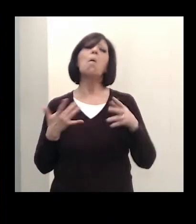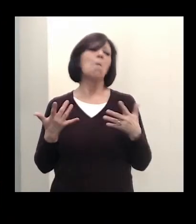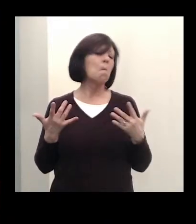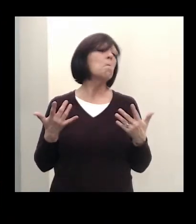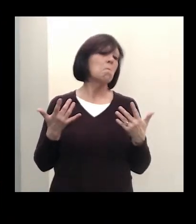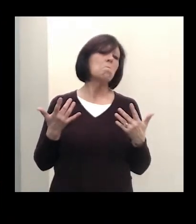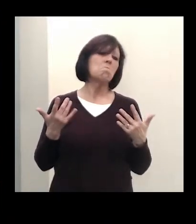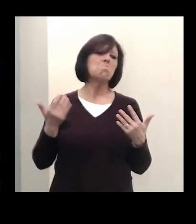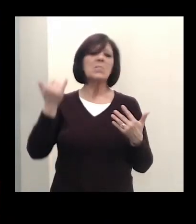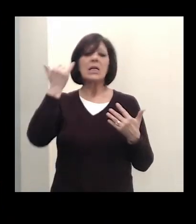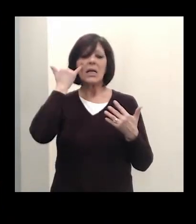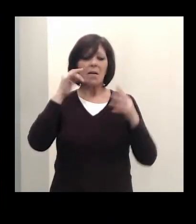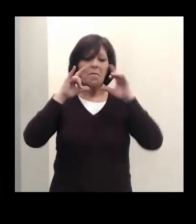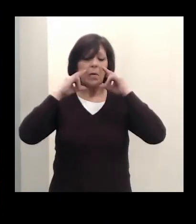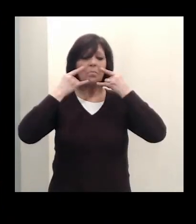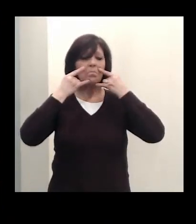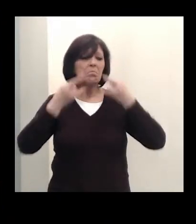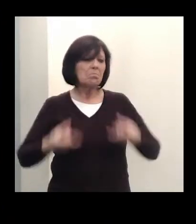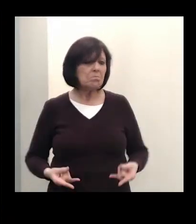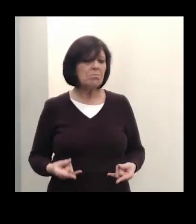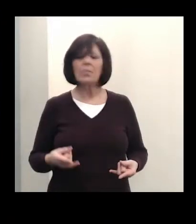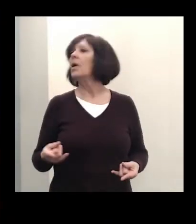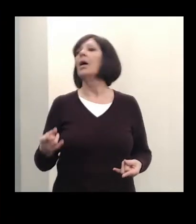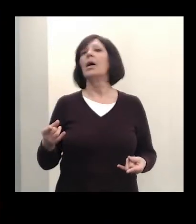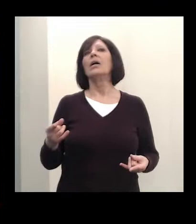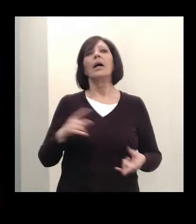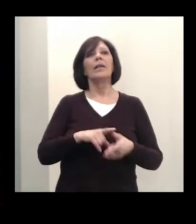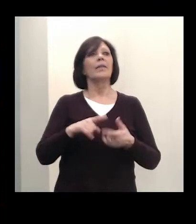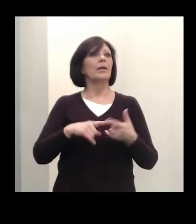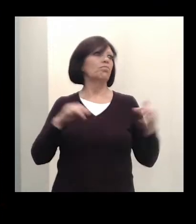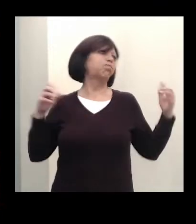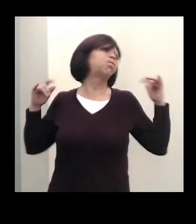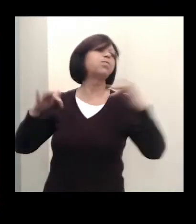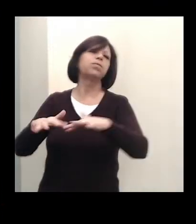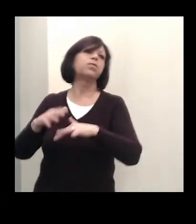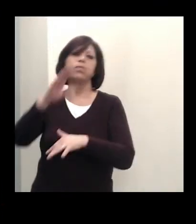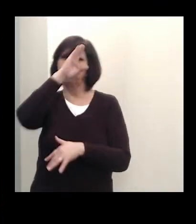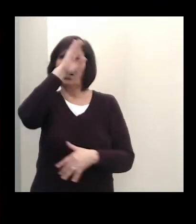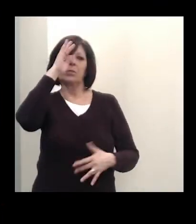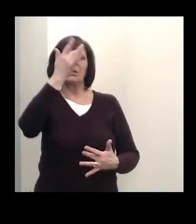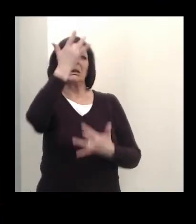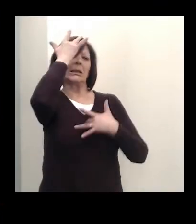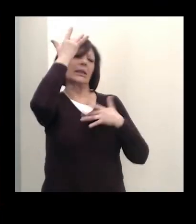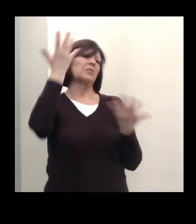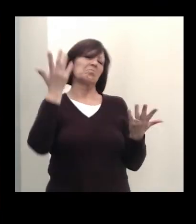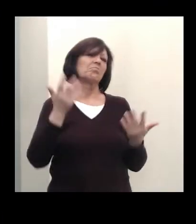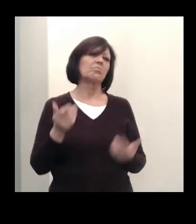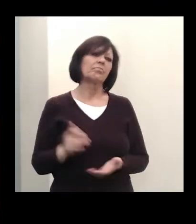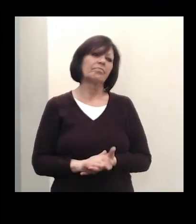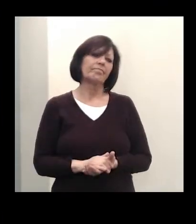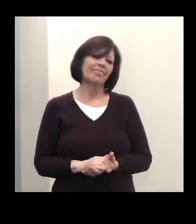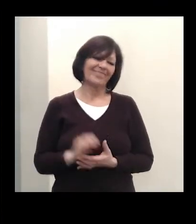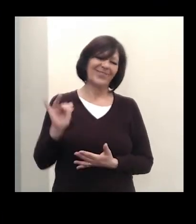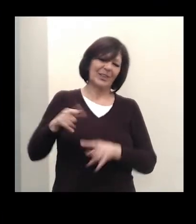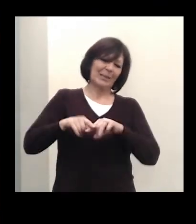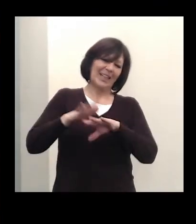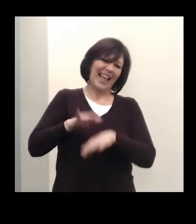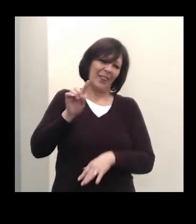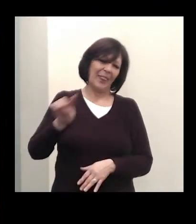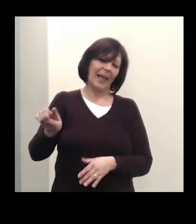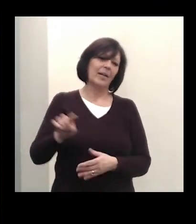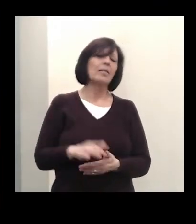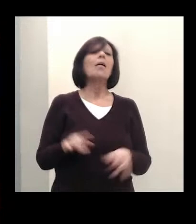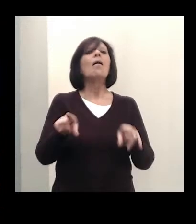lift the mask mandate, we're not going to see hundreds of more people go to the hospital because then they get sick with COVID. And the other thing that helps with